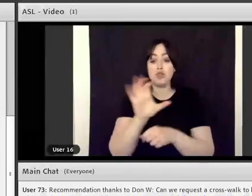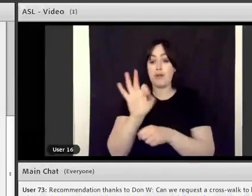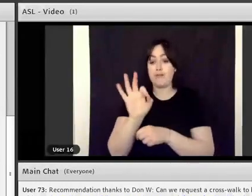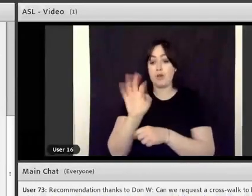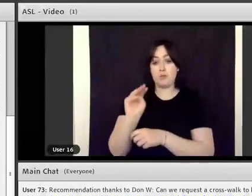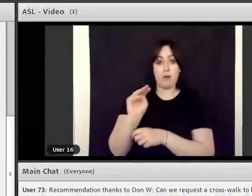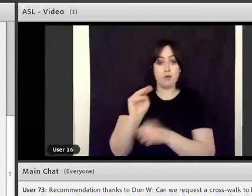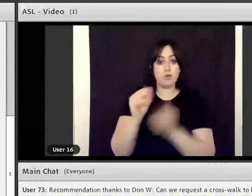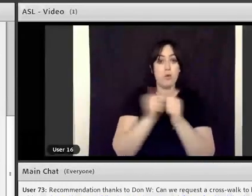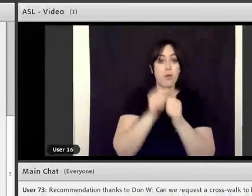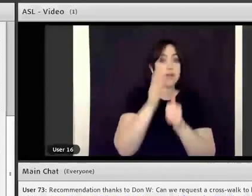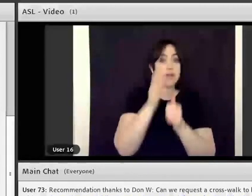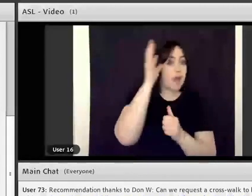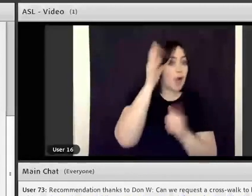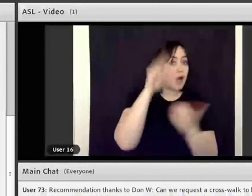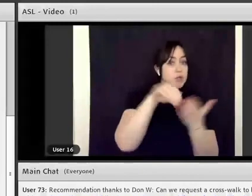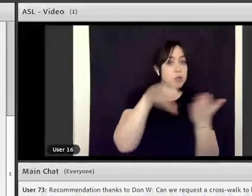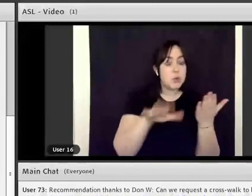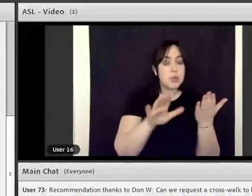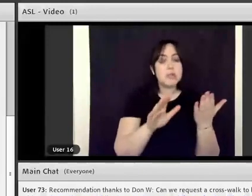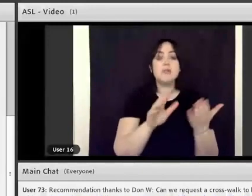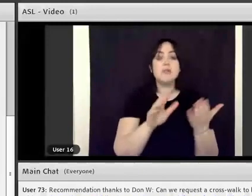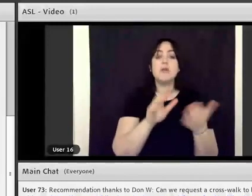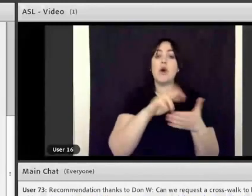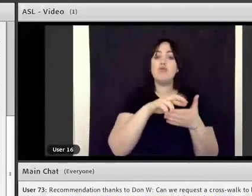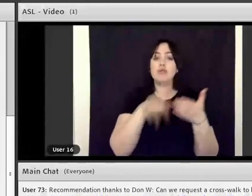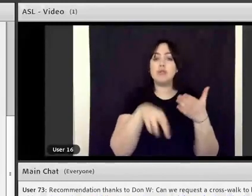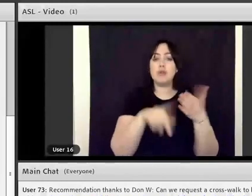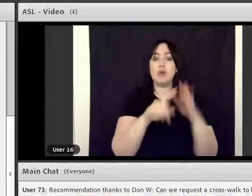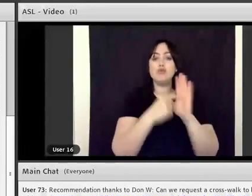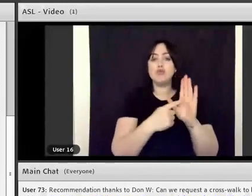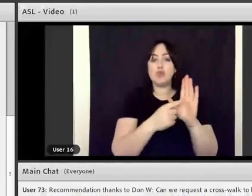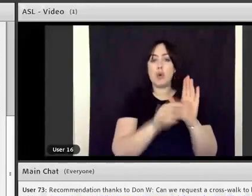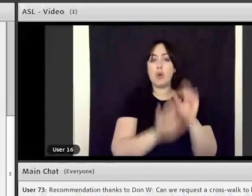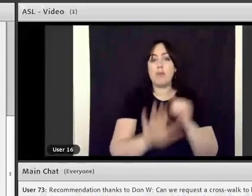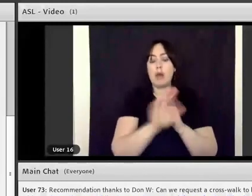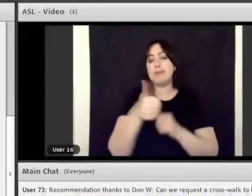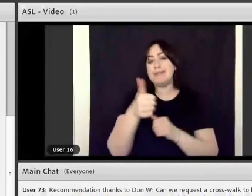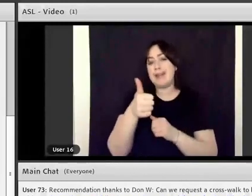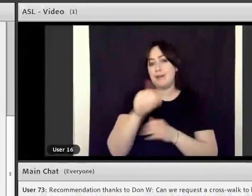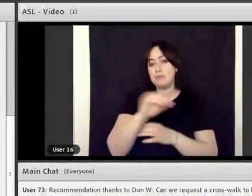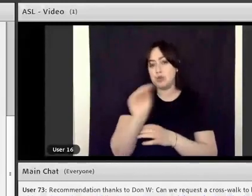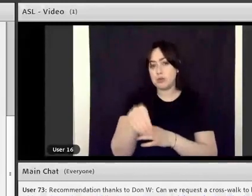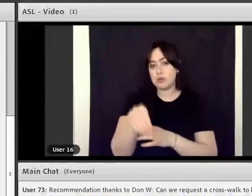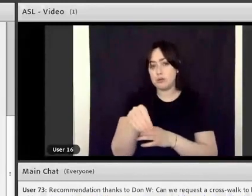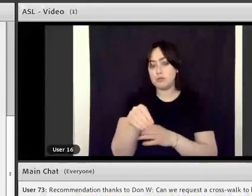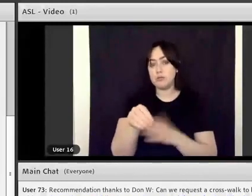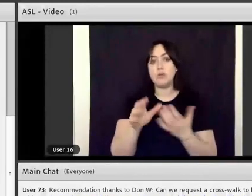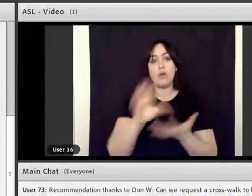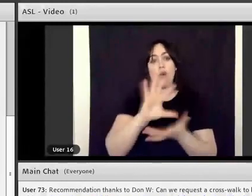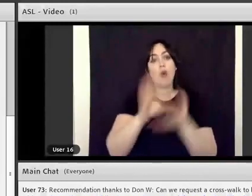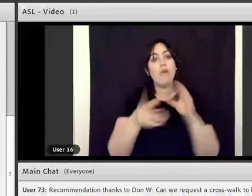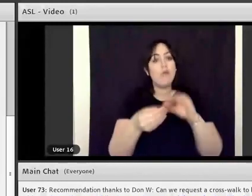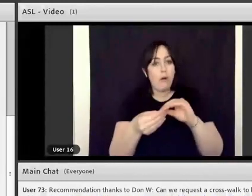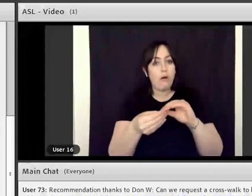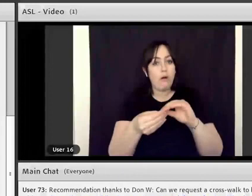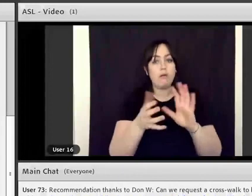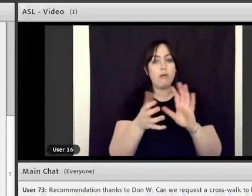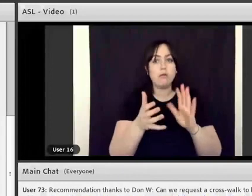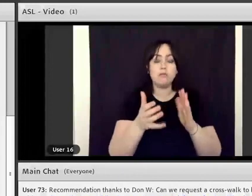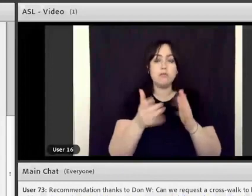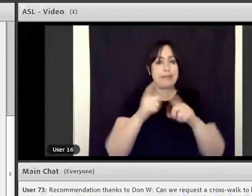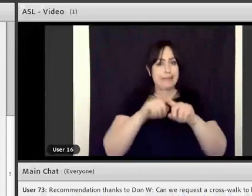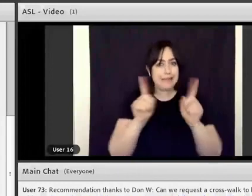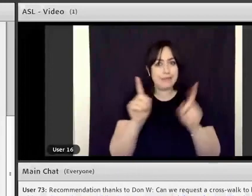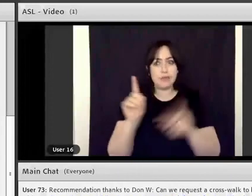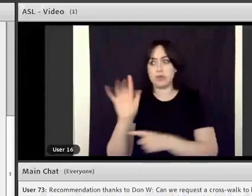an overall huge difference in the prevalence rate from 25% to 10%. But then also within